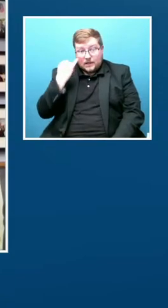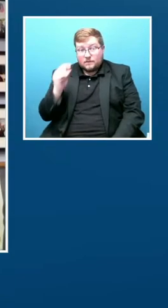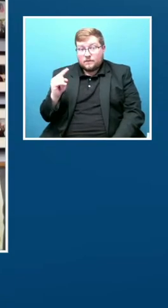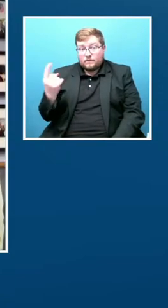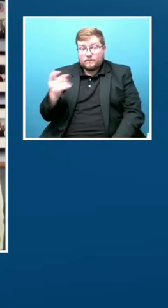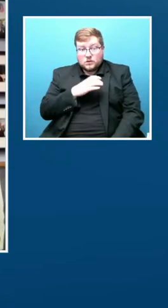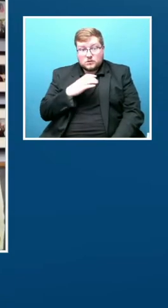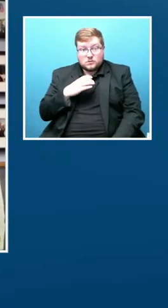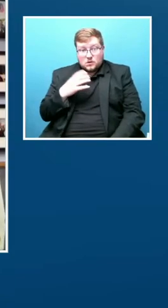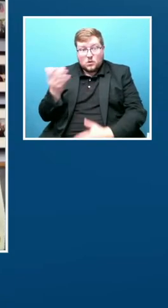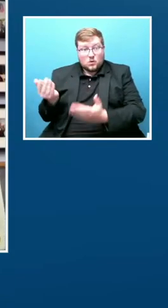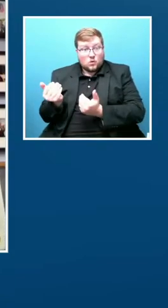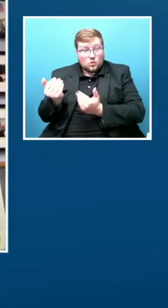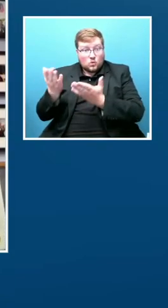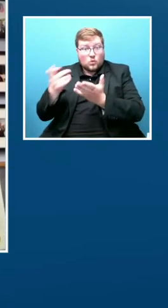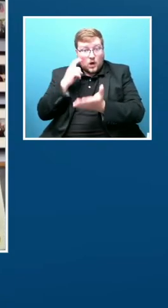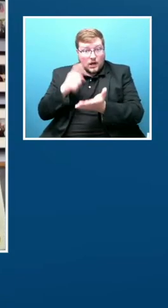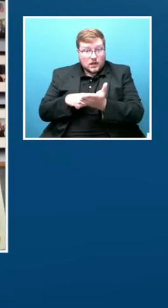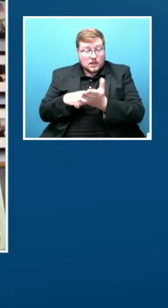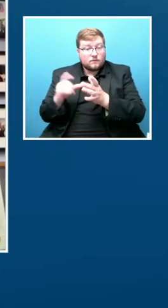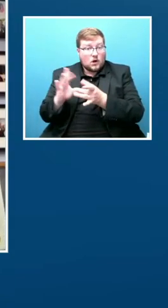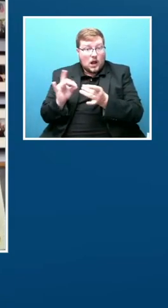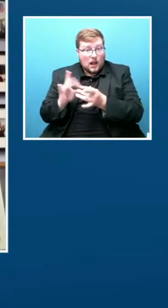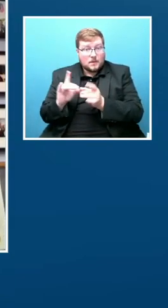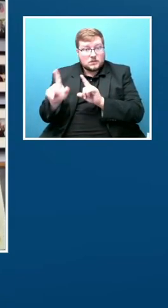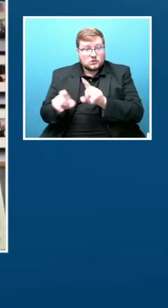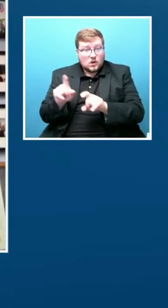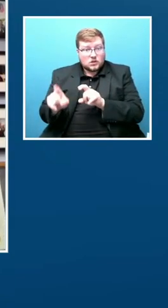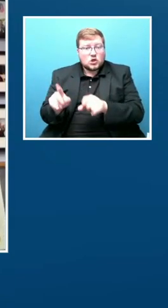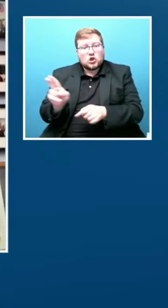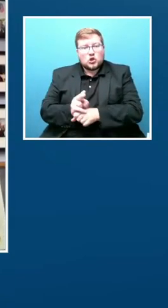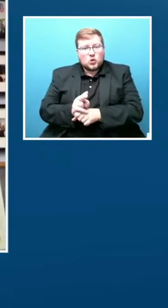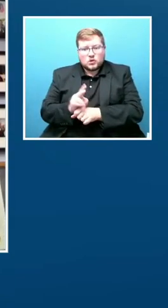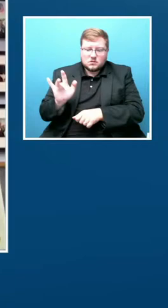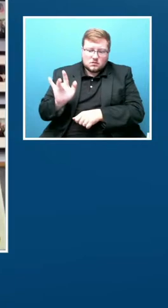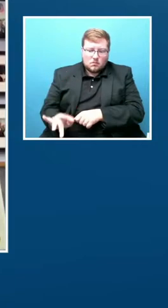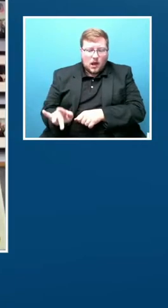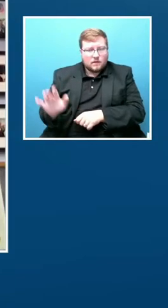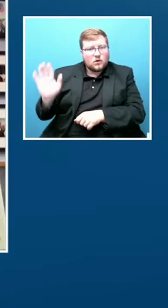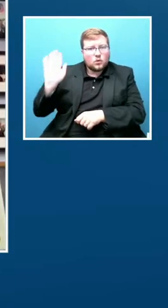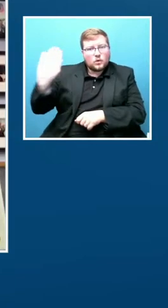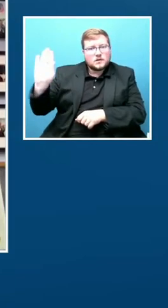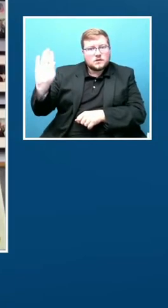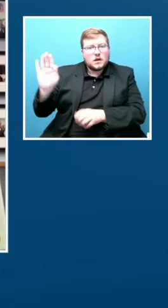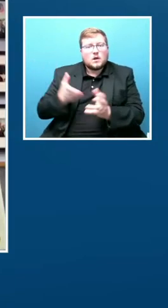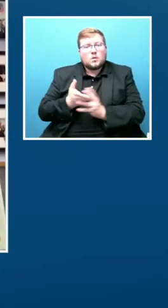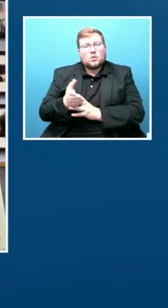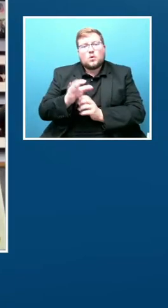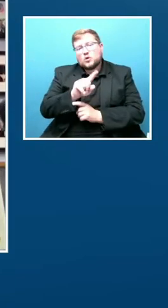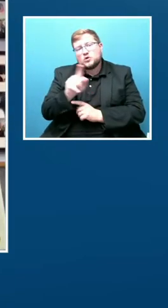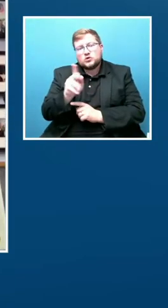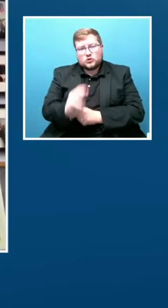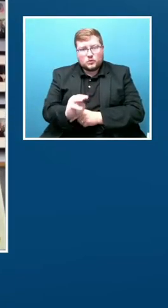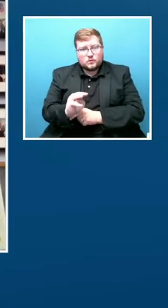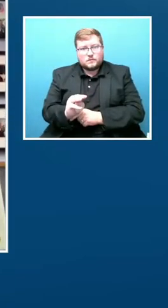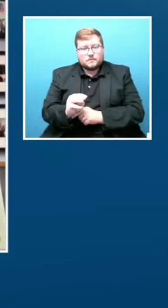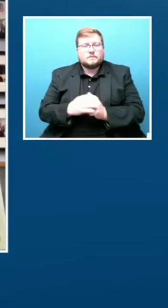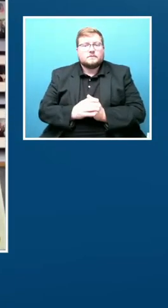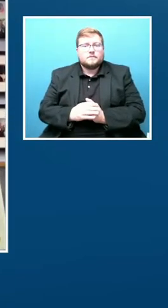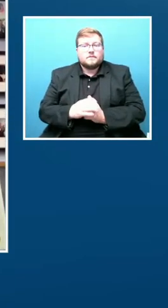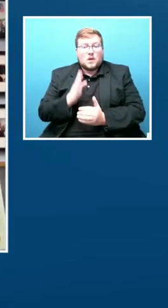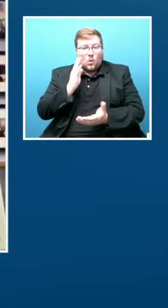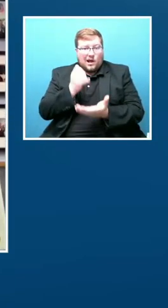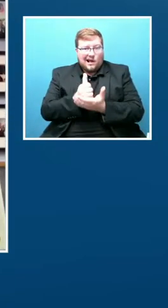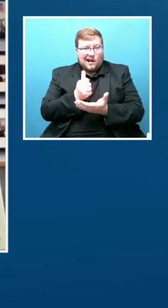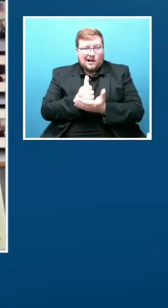recognized for comment or questions, please use the raised hand feature on Zoom. That will help us, the